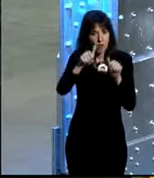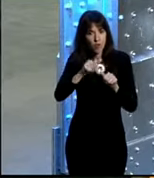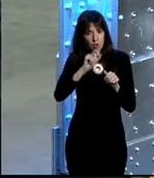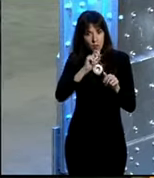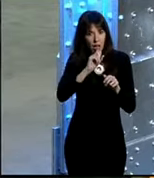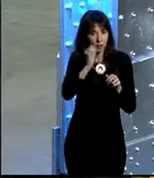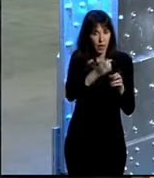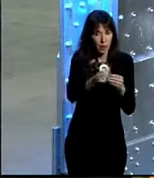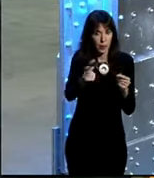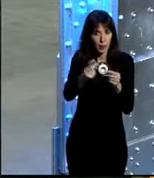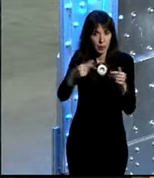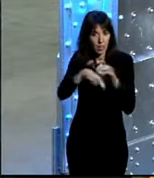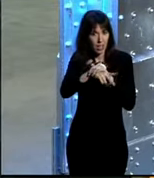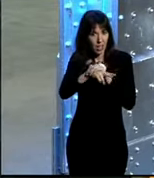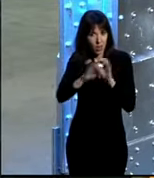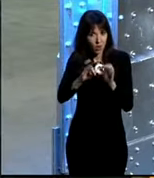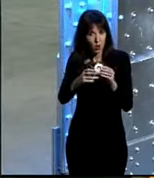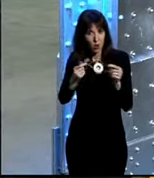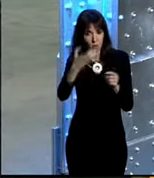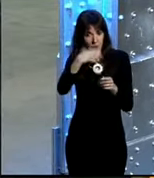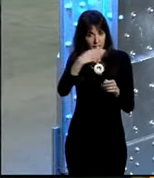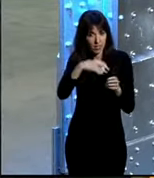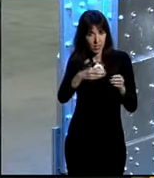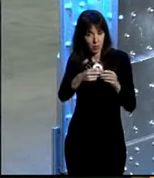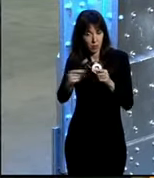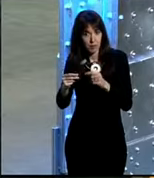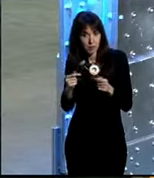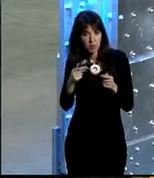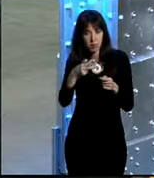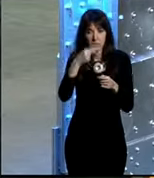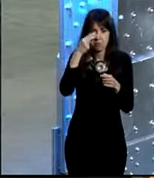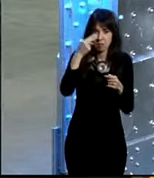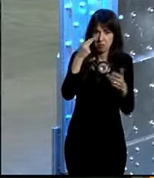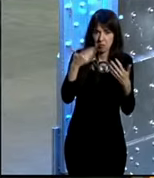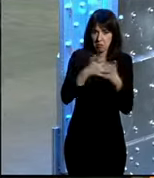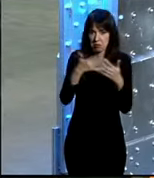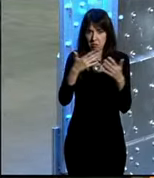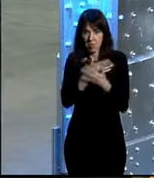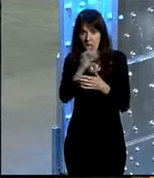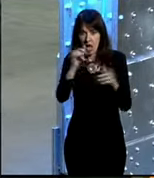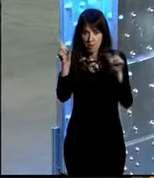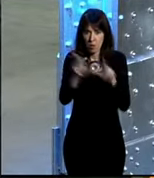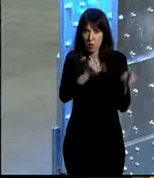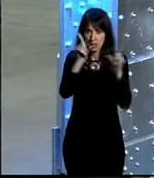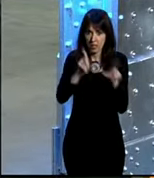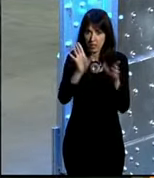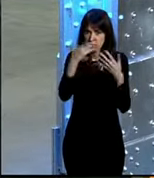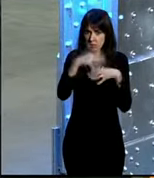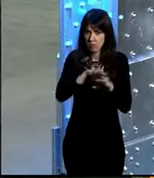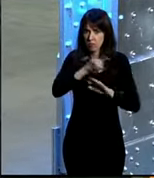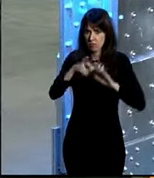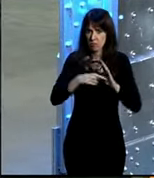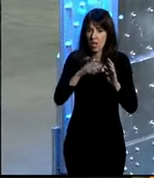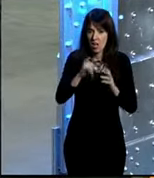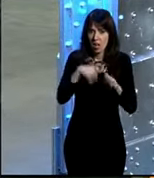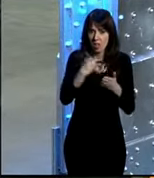were finding different ways to eliminate this snail, this type of